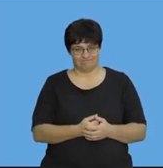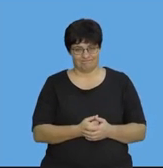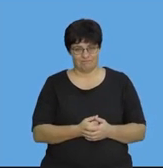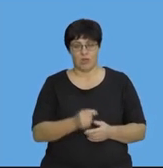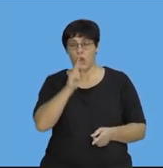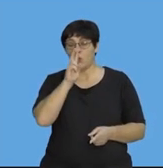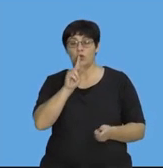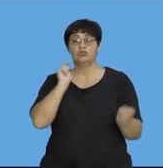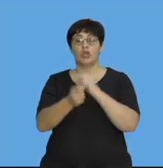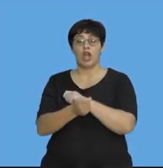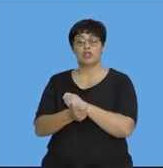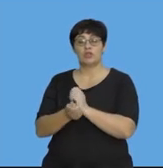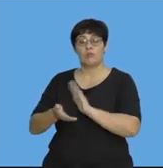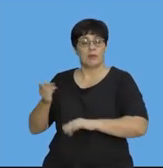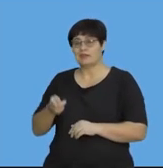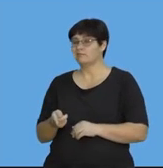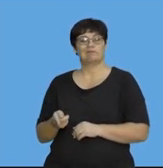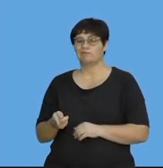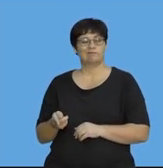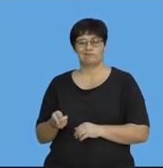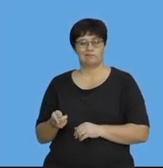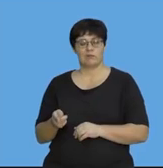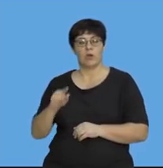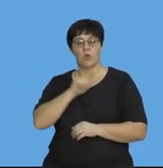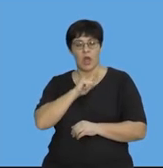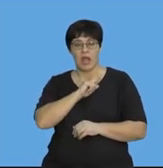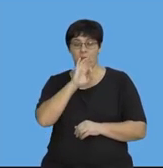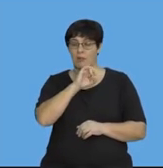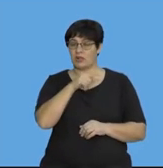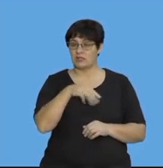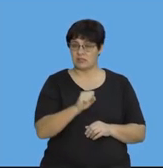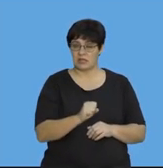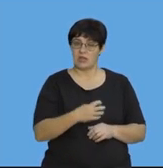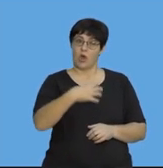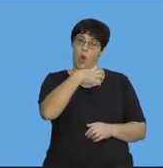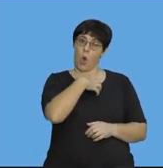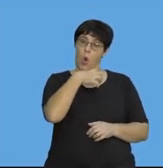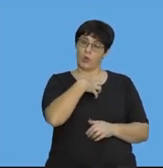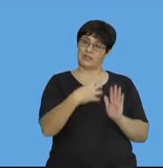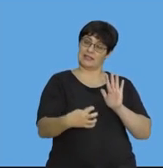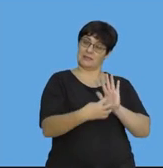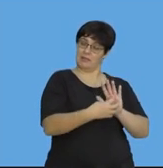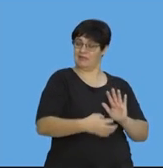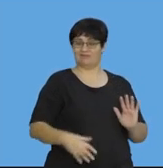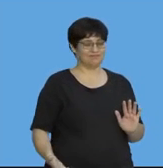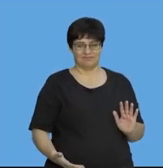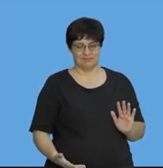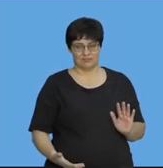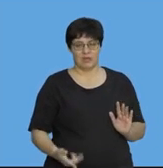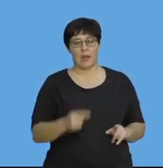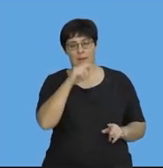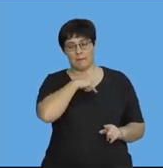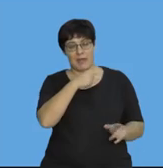at change in momentum. Because impulse doesn't have its own symbol, if I'm going